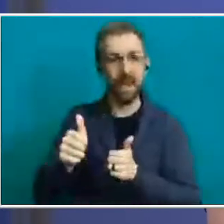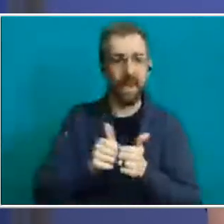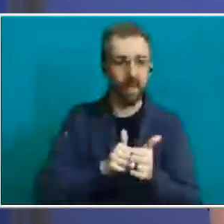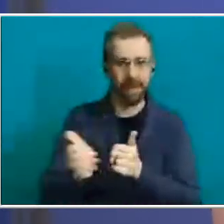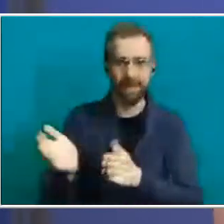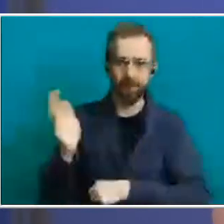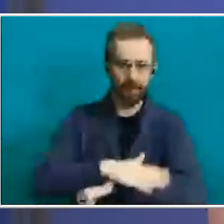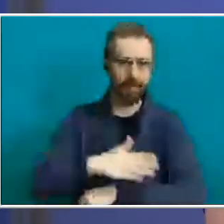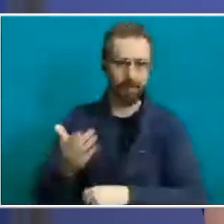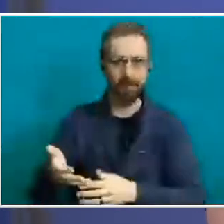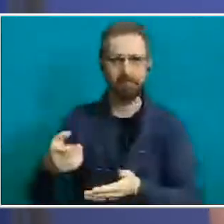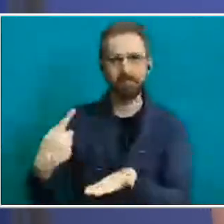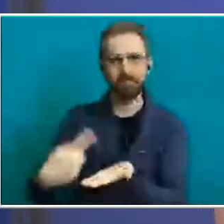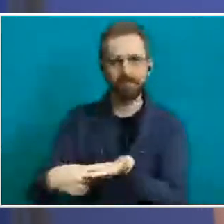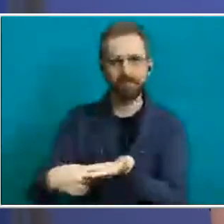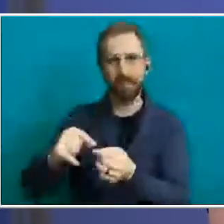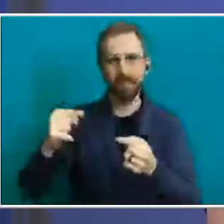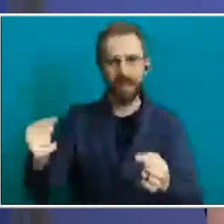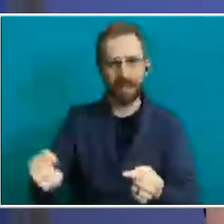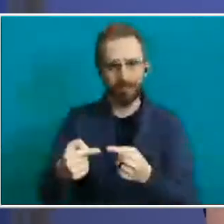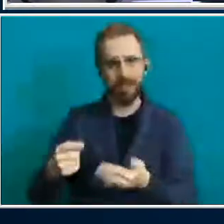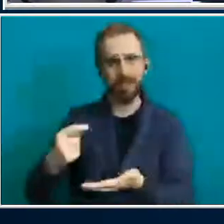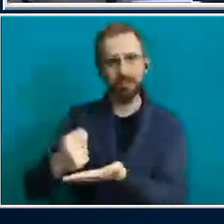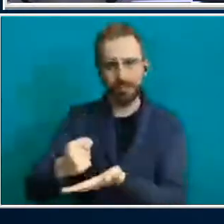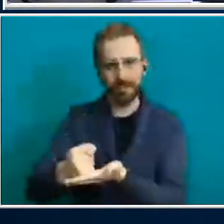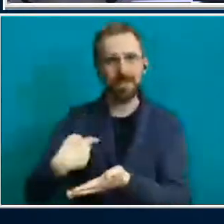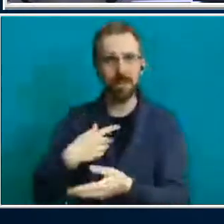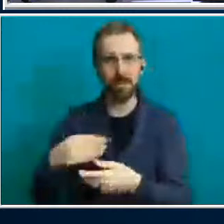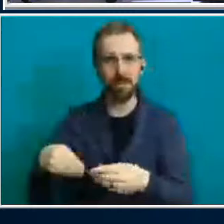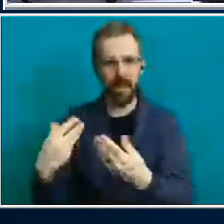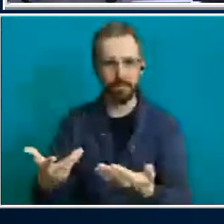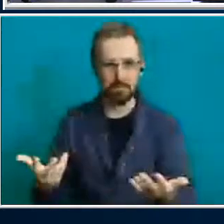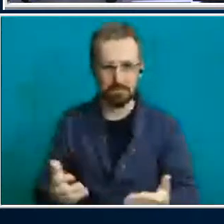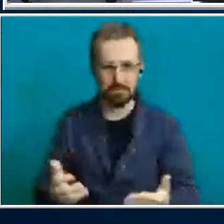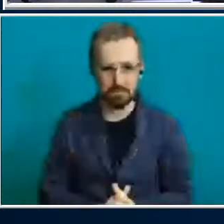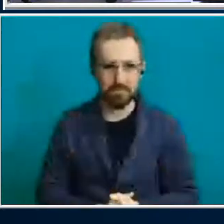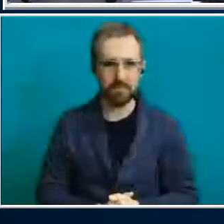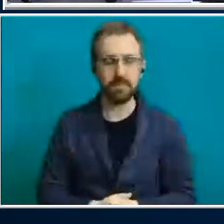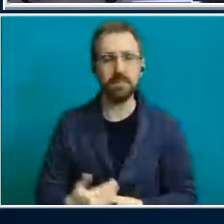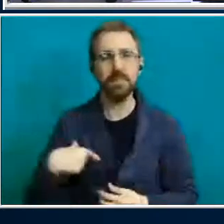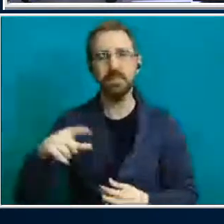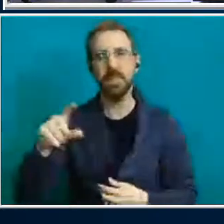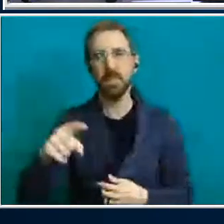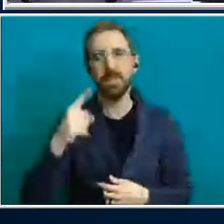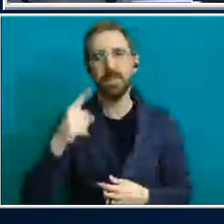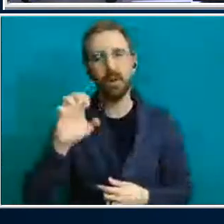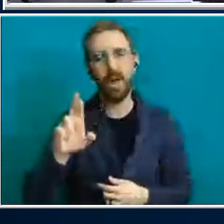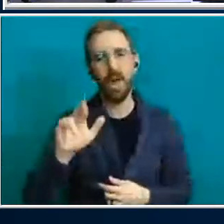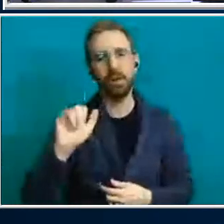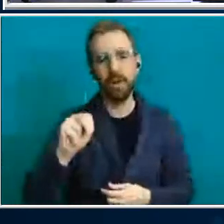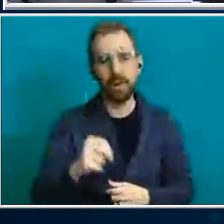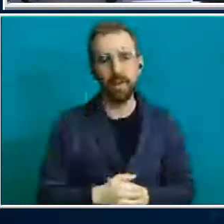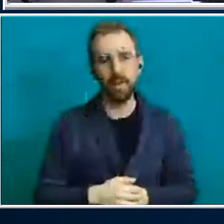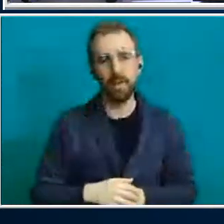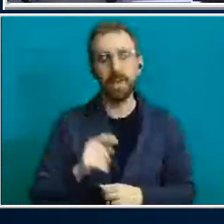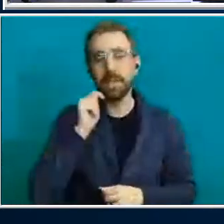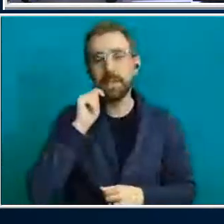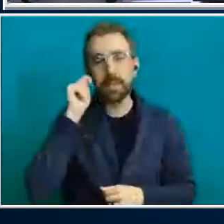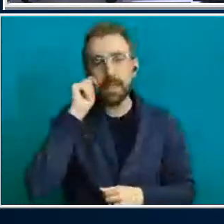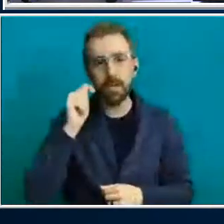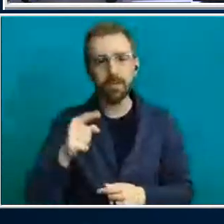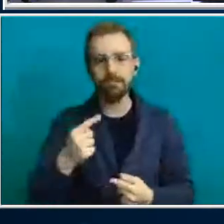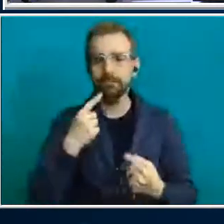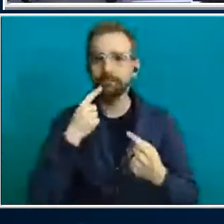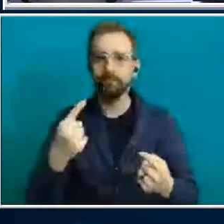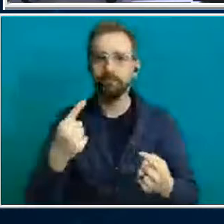those injuries and the treatments that we provided. I have a question for Erin. Teenagers are just notorious for playing